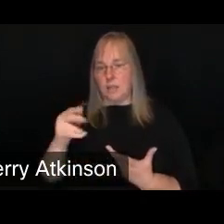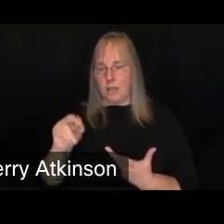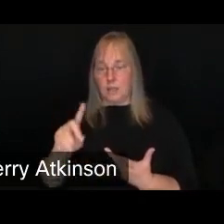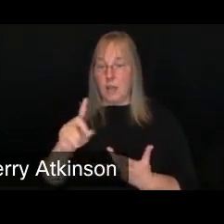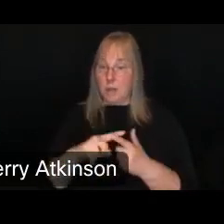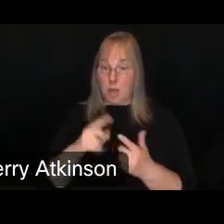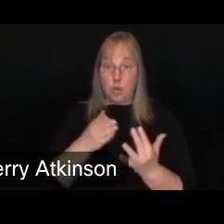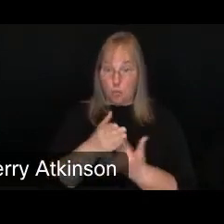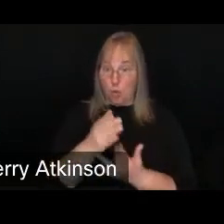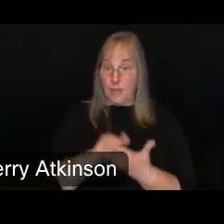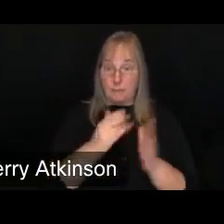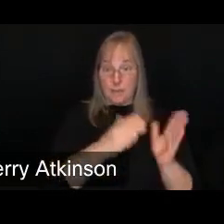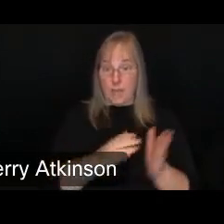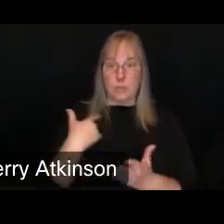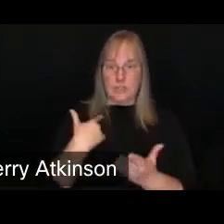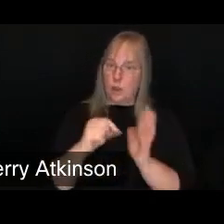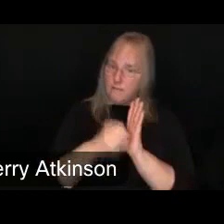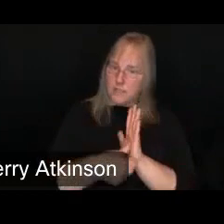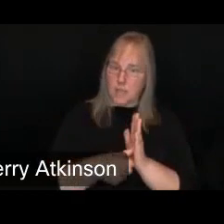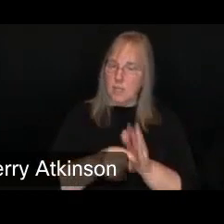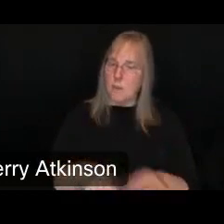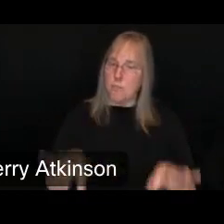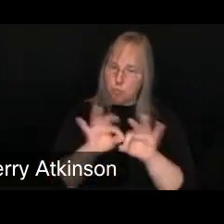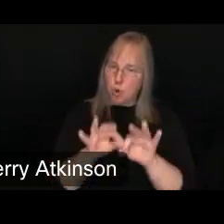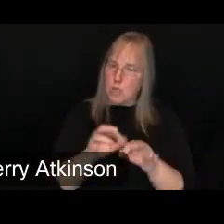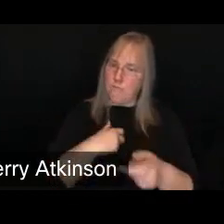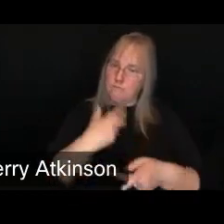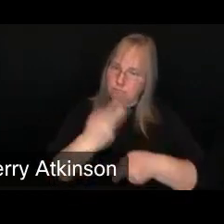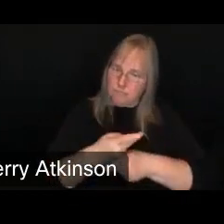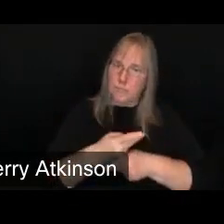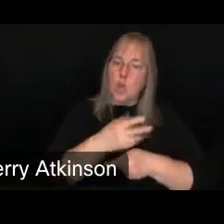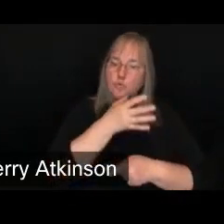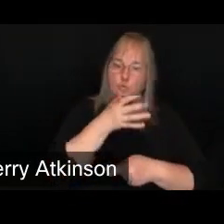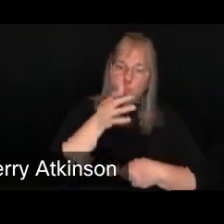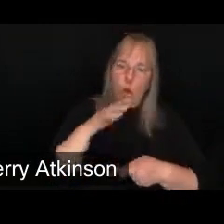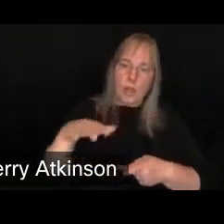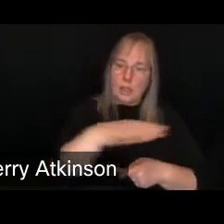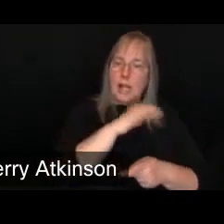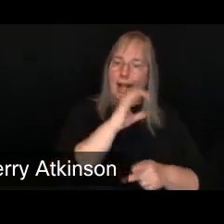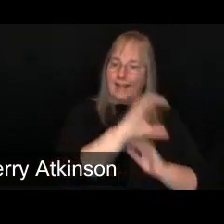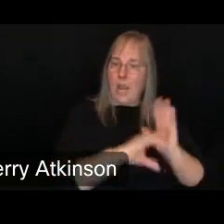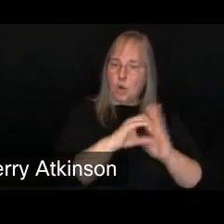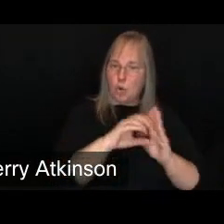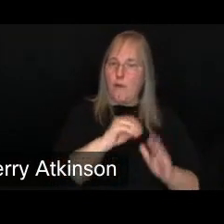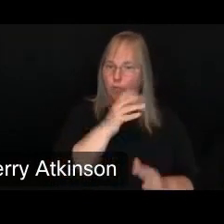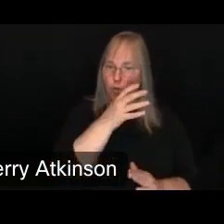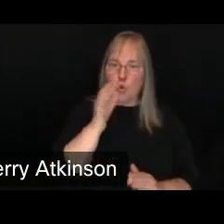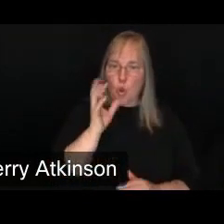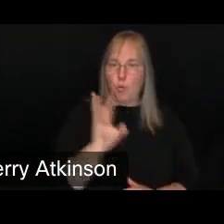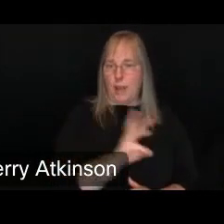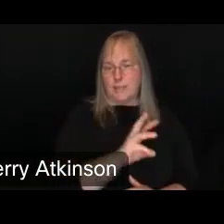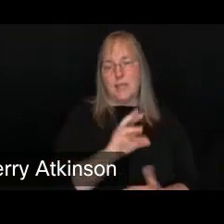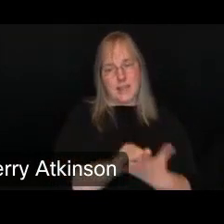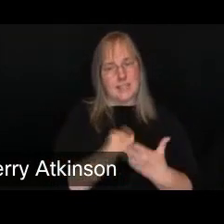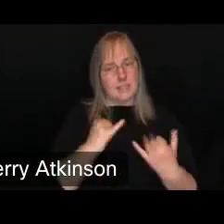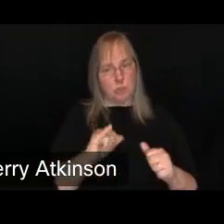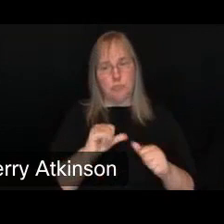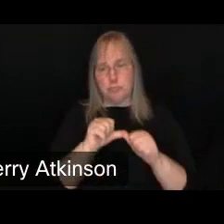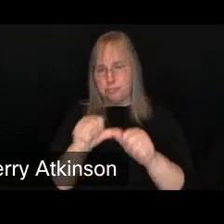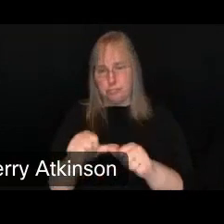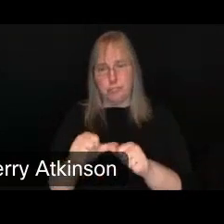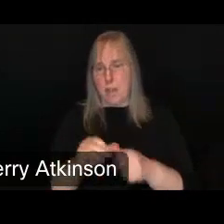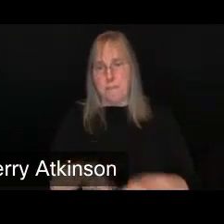of maintaining the rural character of the Rural West. So that all continues to be an important priority in the